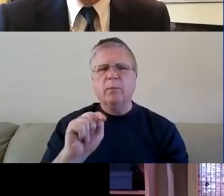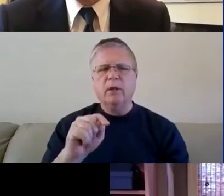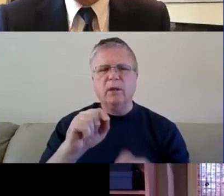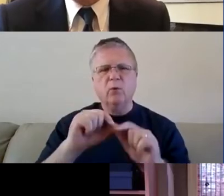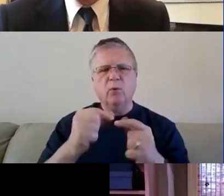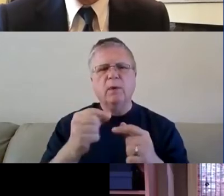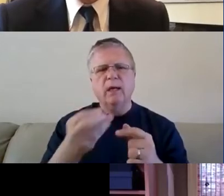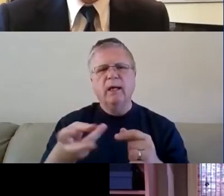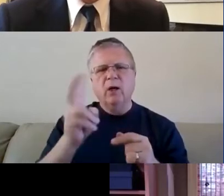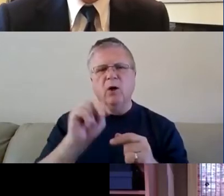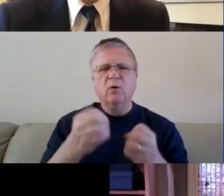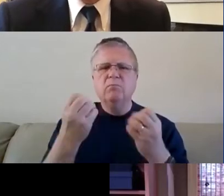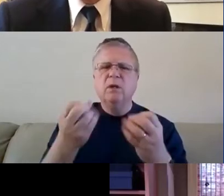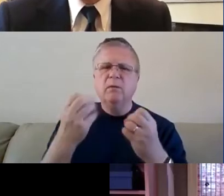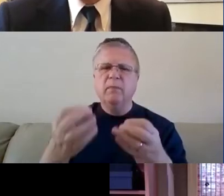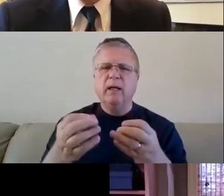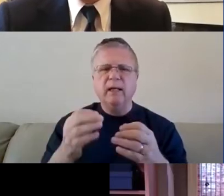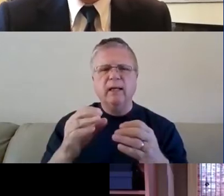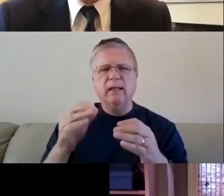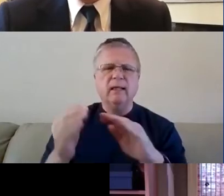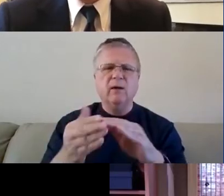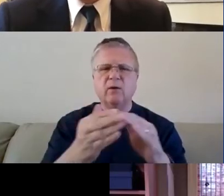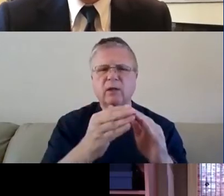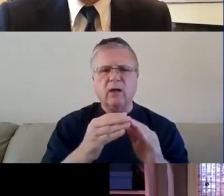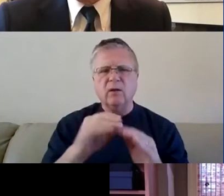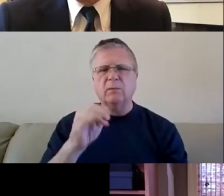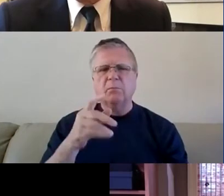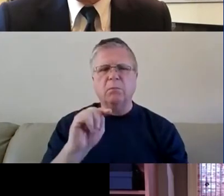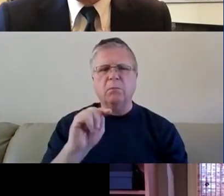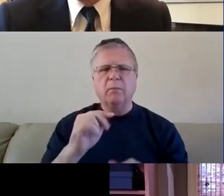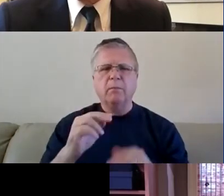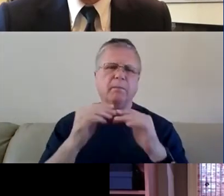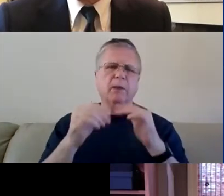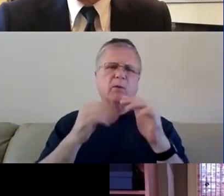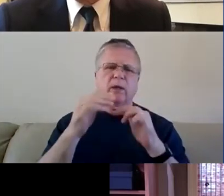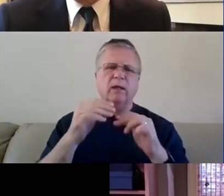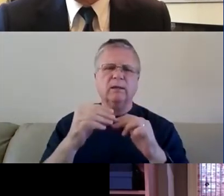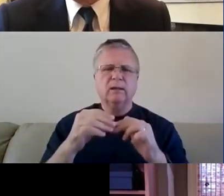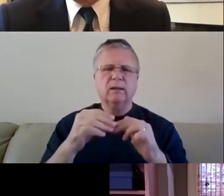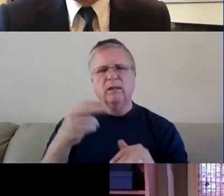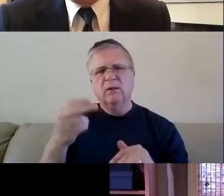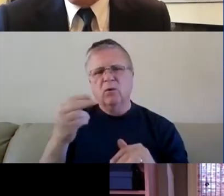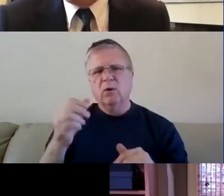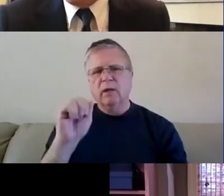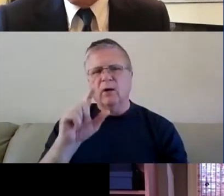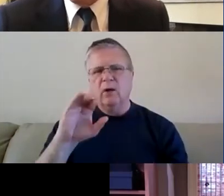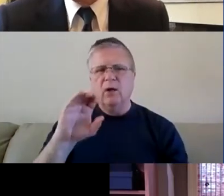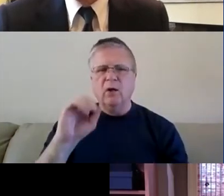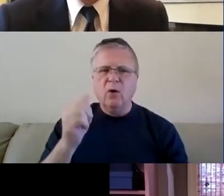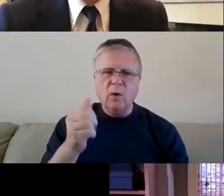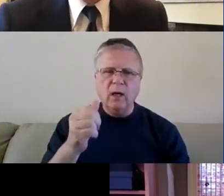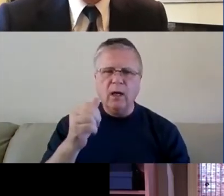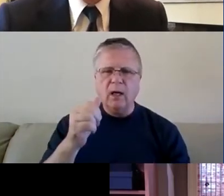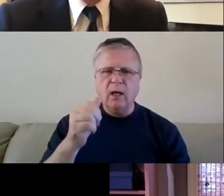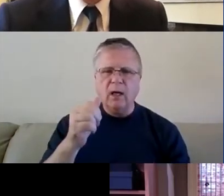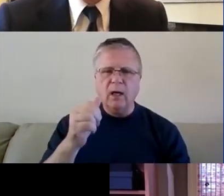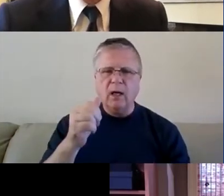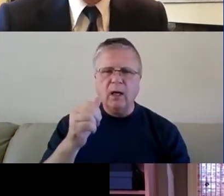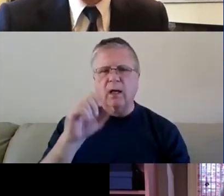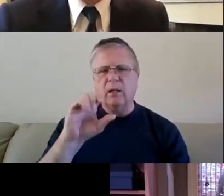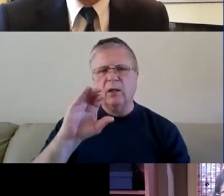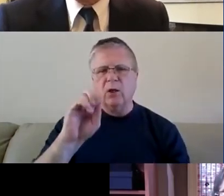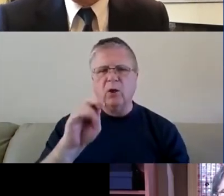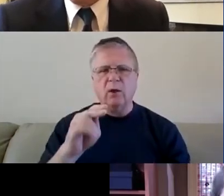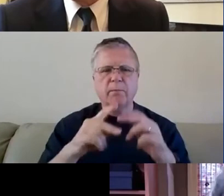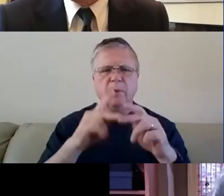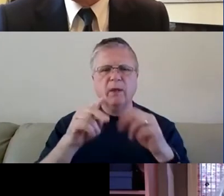number of downtown apartment buildings, the historic Alcoa building, the Clark building, 925